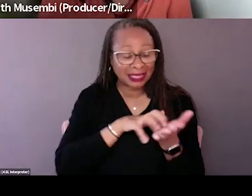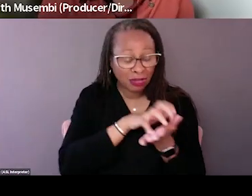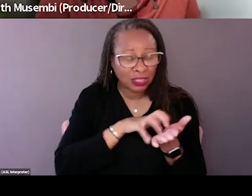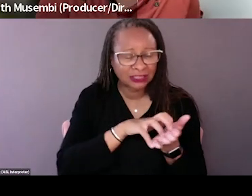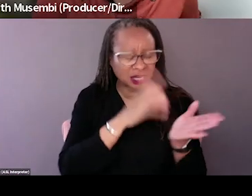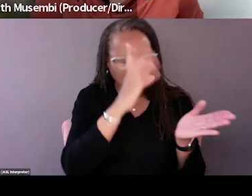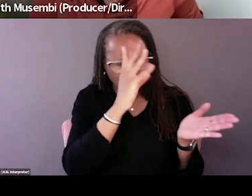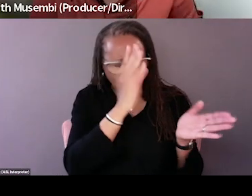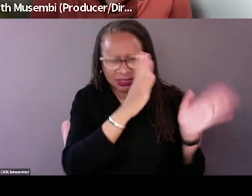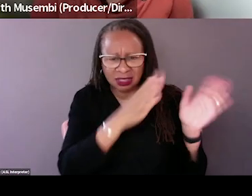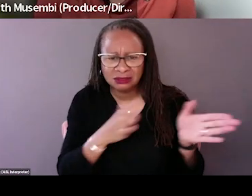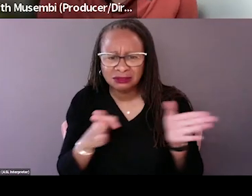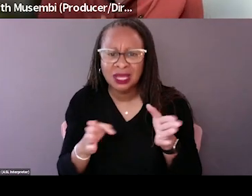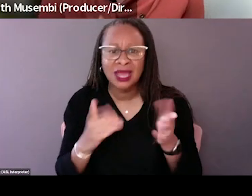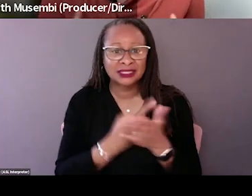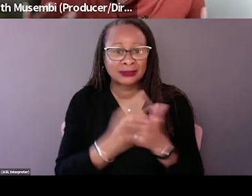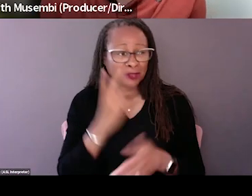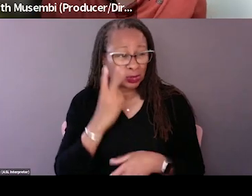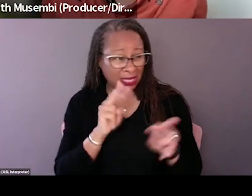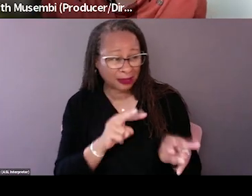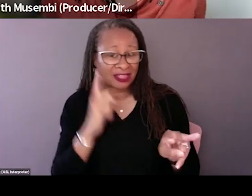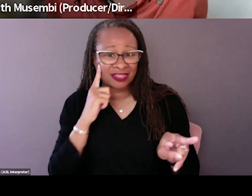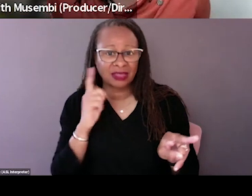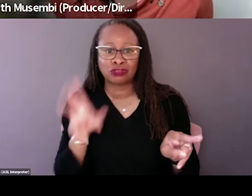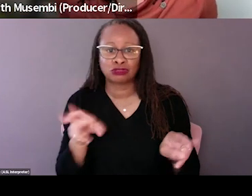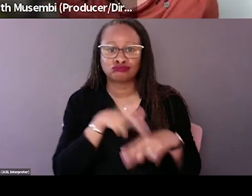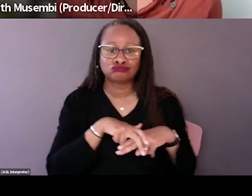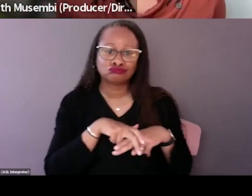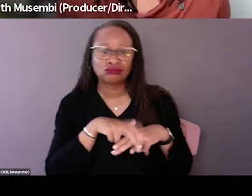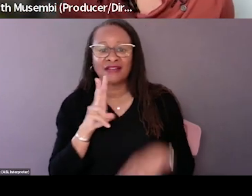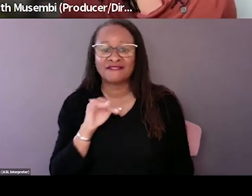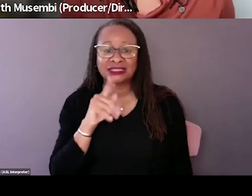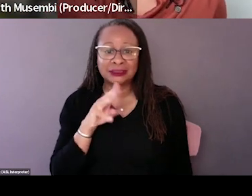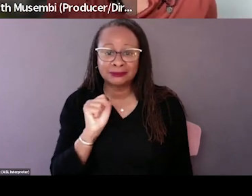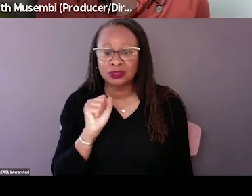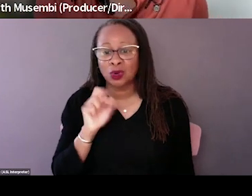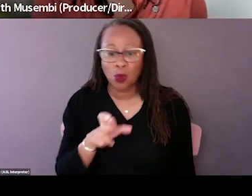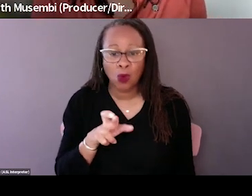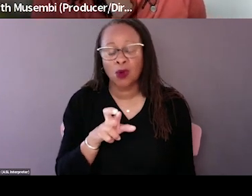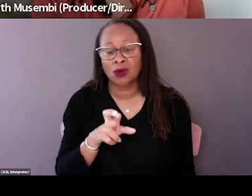they do, because sometimes you see them and you think, you know, they're just victims, or